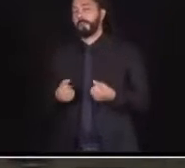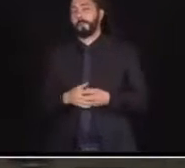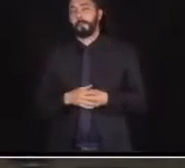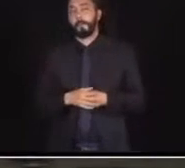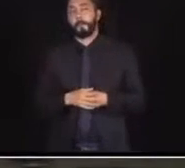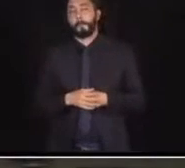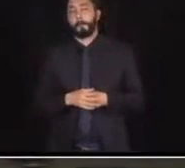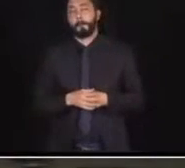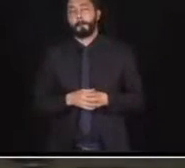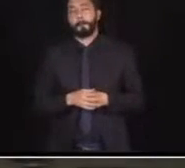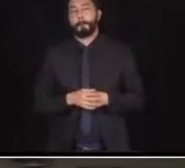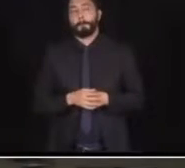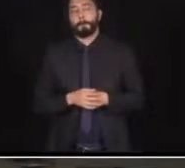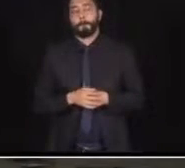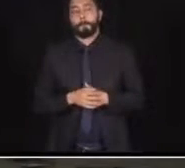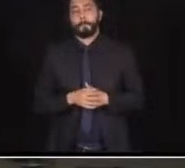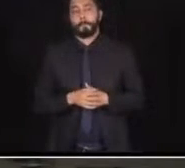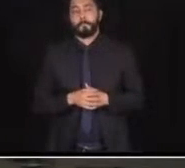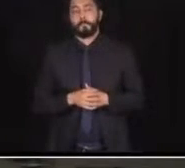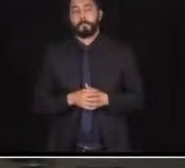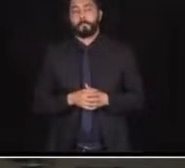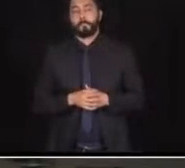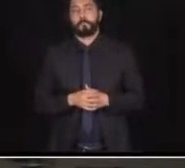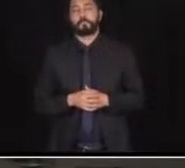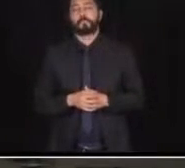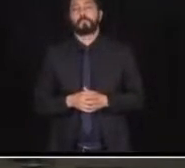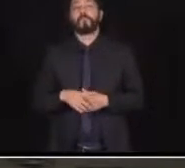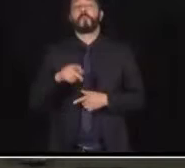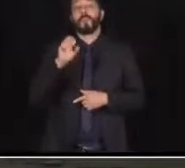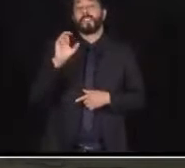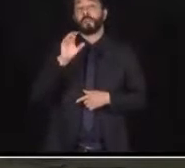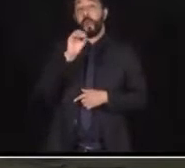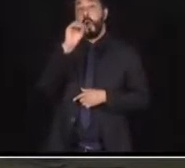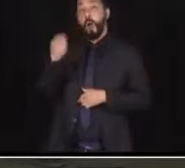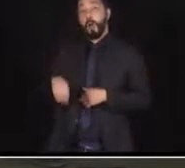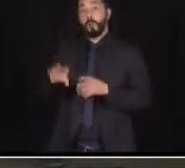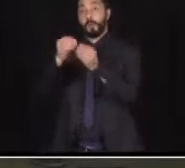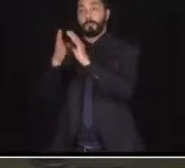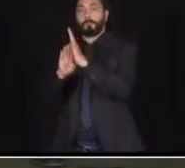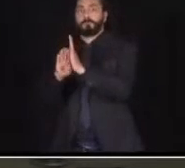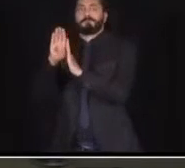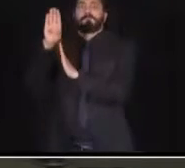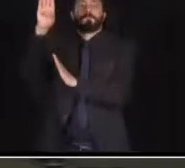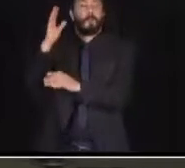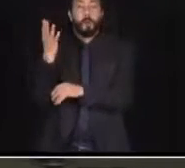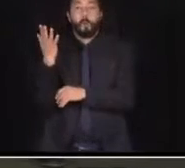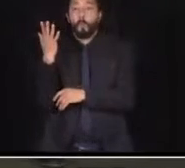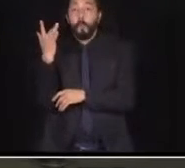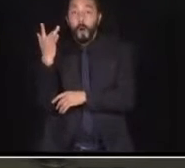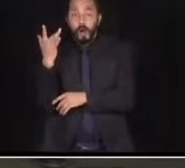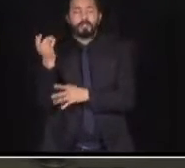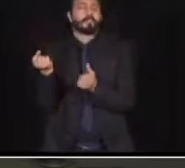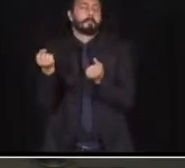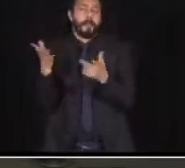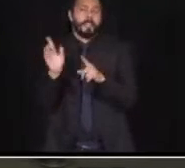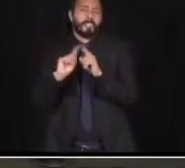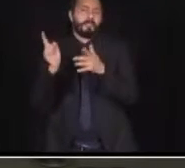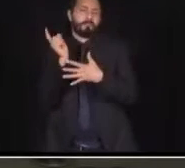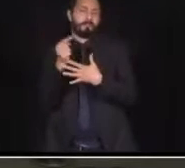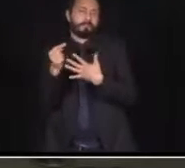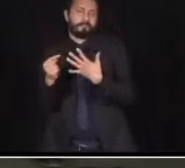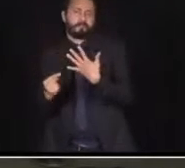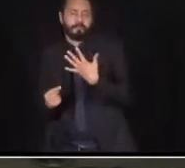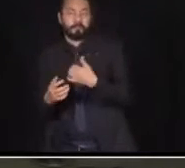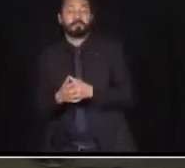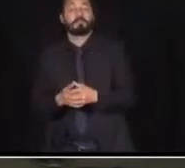There are a number of different issues that relate to the increase in the Ottawa area. For some of them, it's related